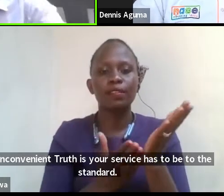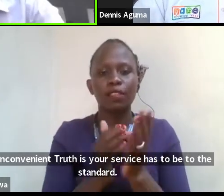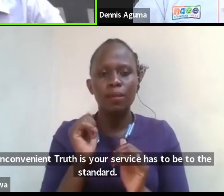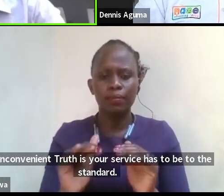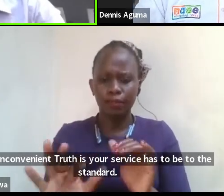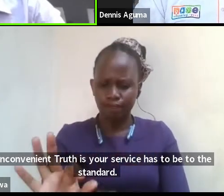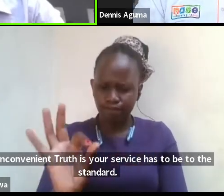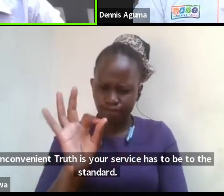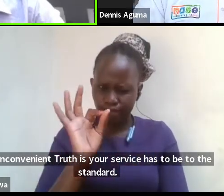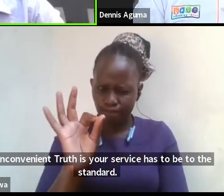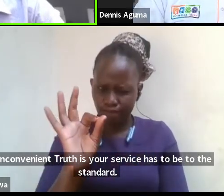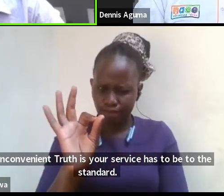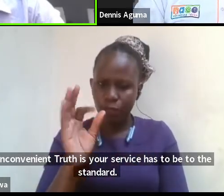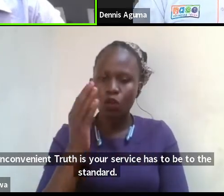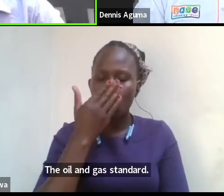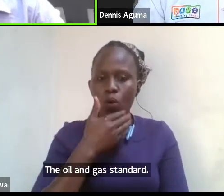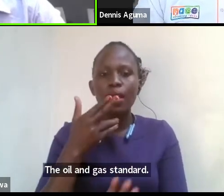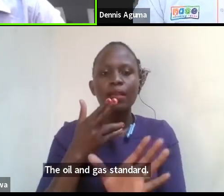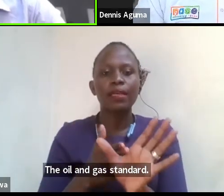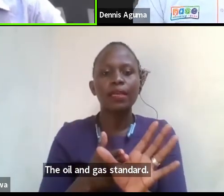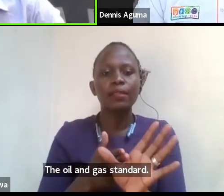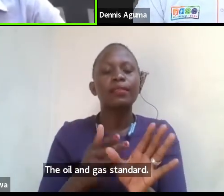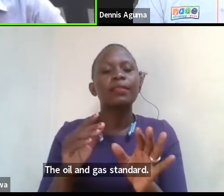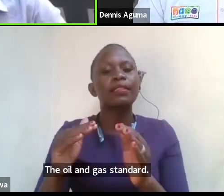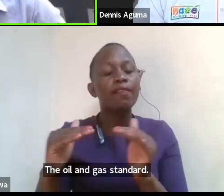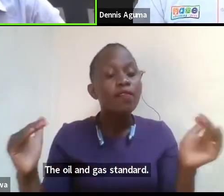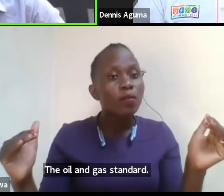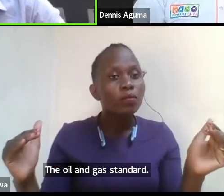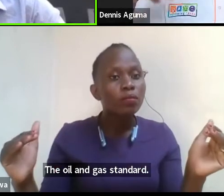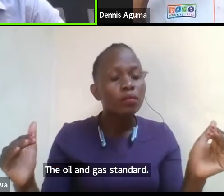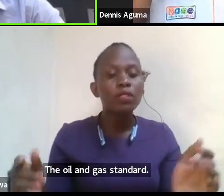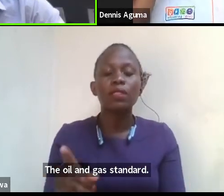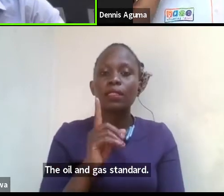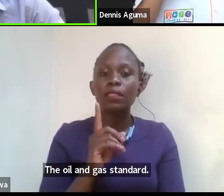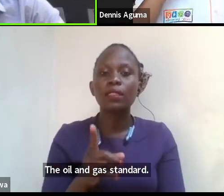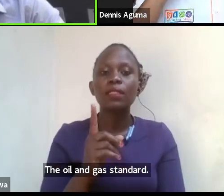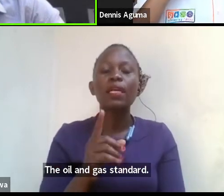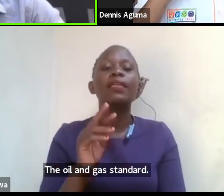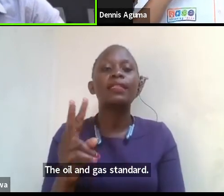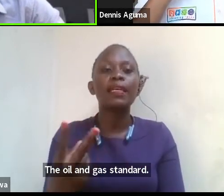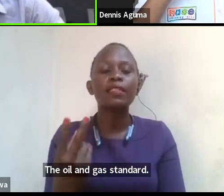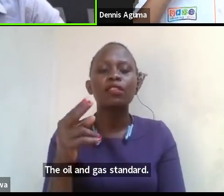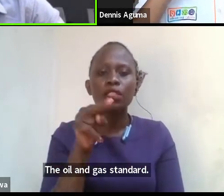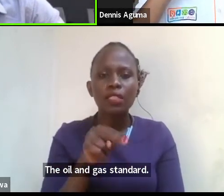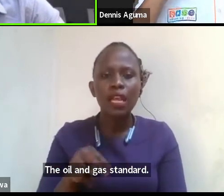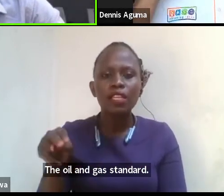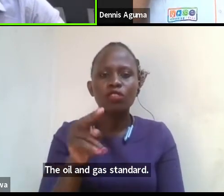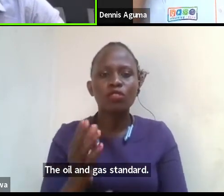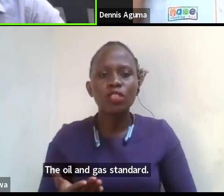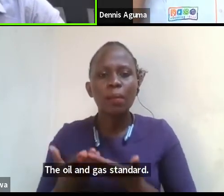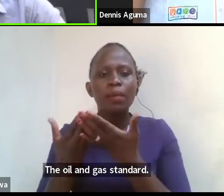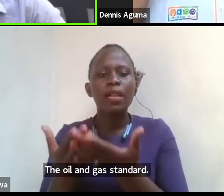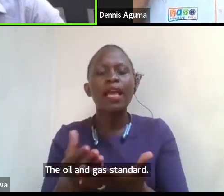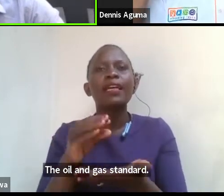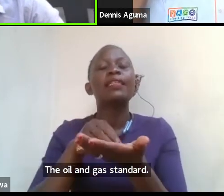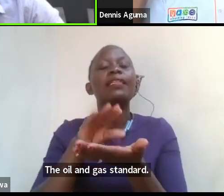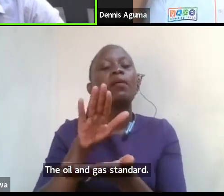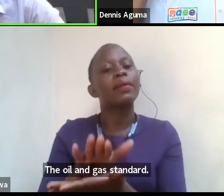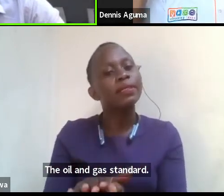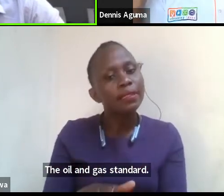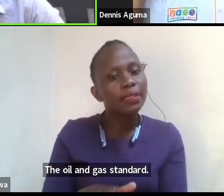gas standard, number one. Number two, you have to be on the national supplier database. To be on the